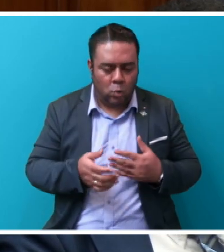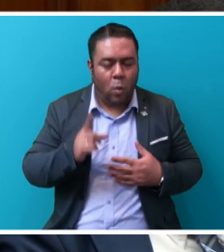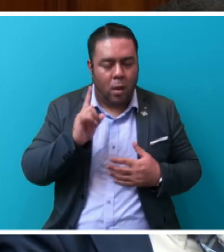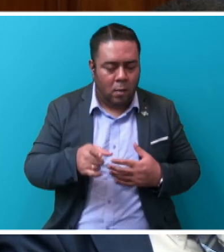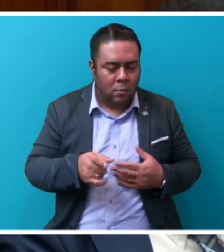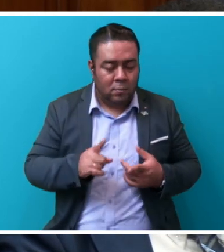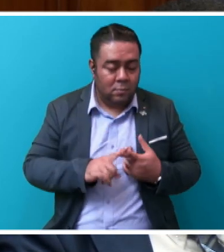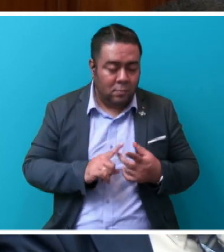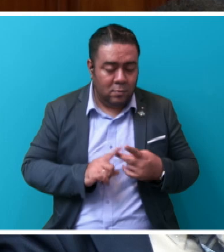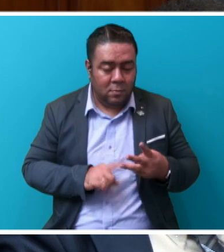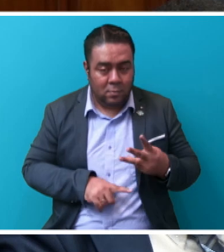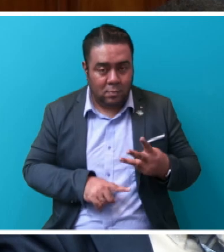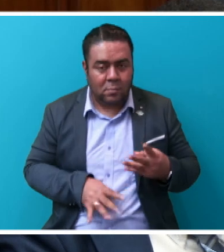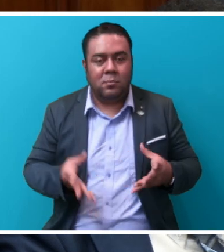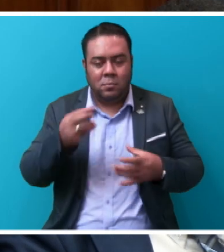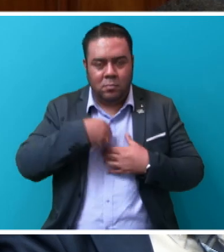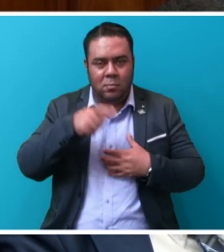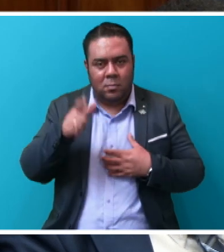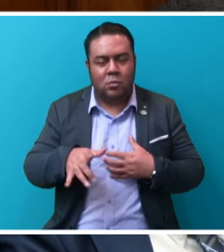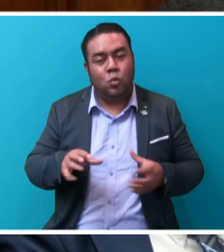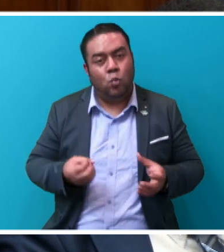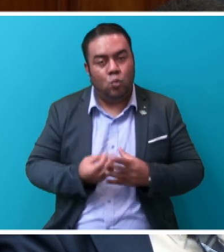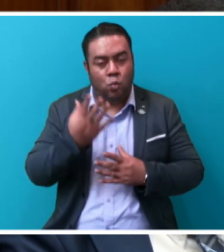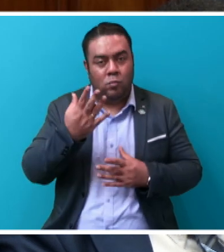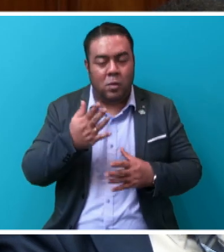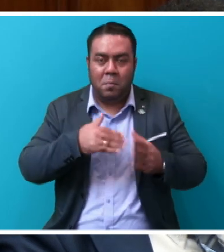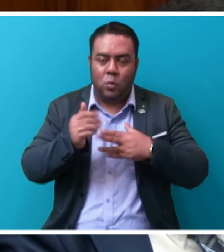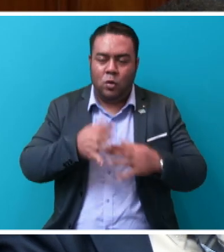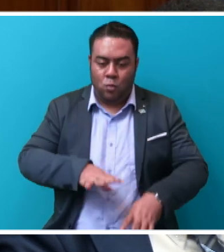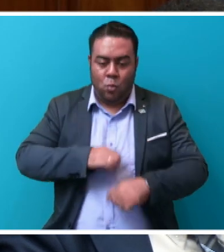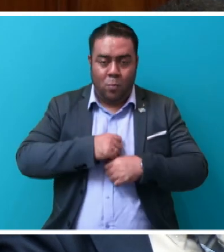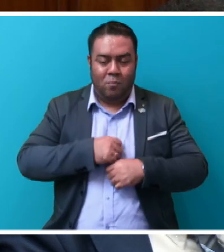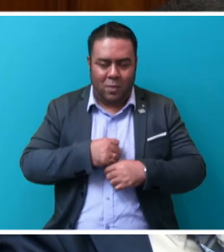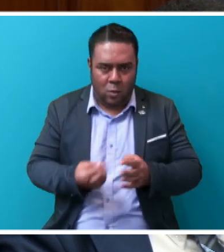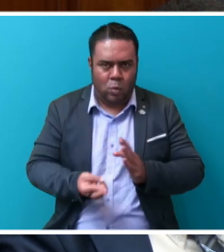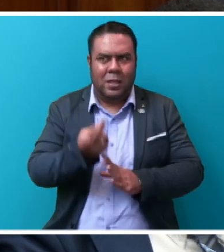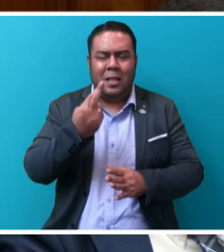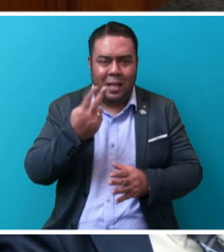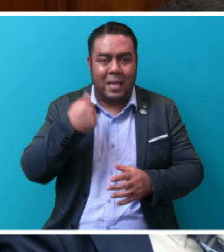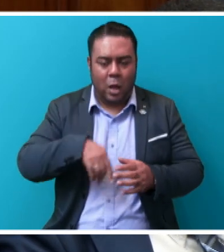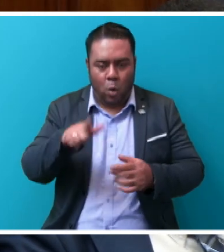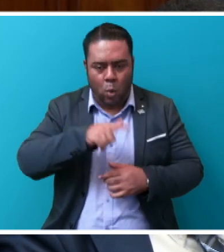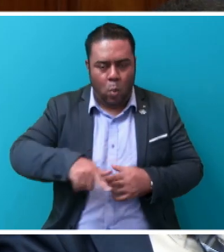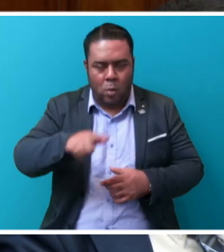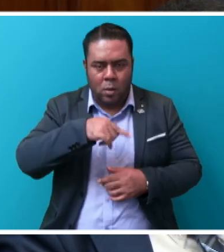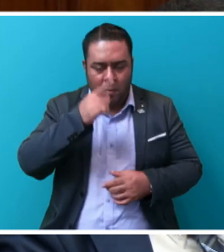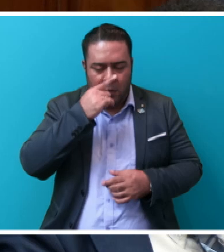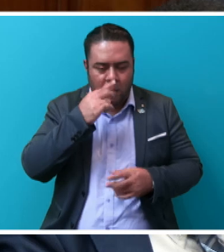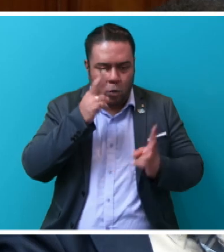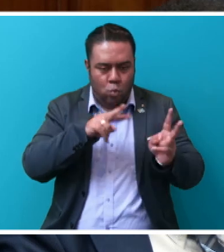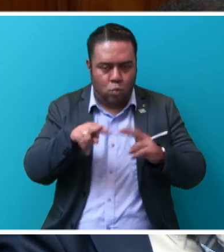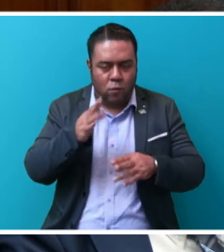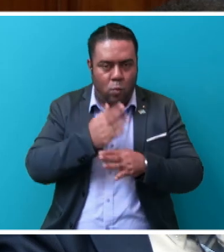also helps foster personal growth, building confidence and resilience in our local job